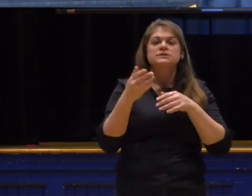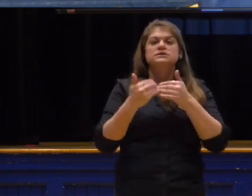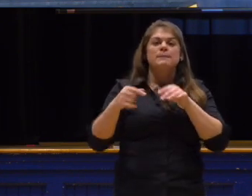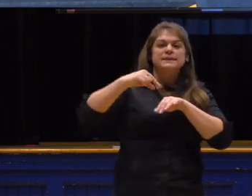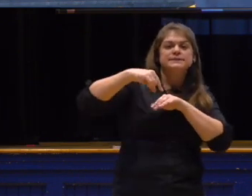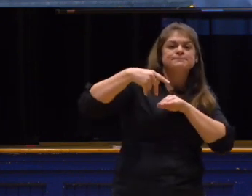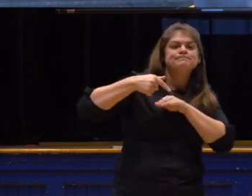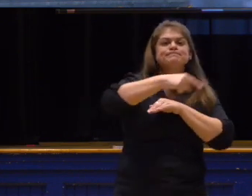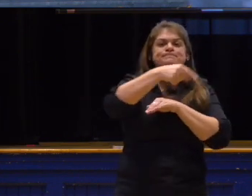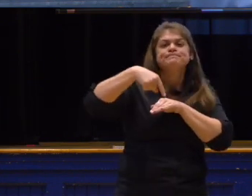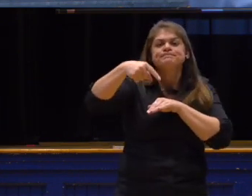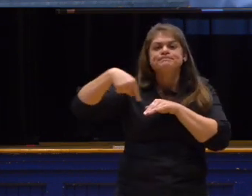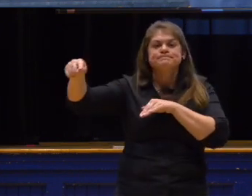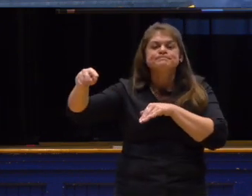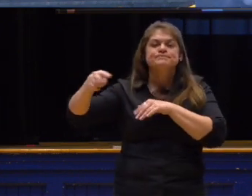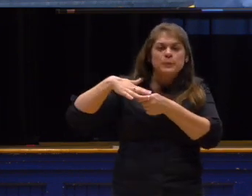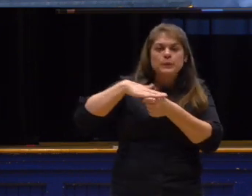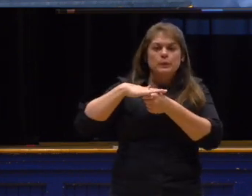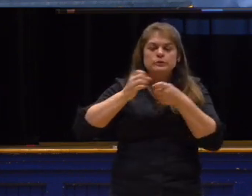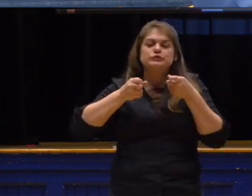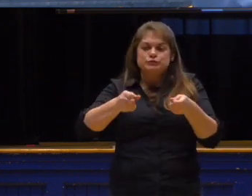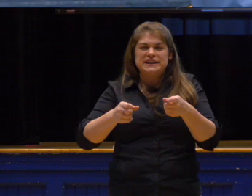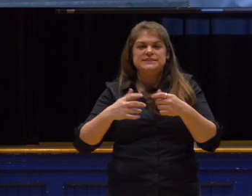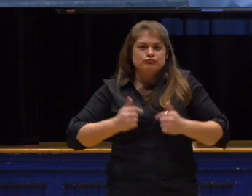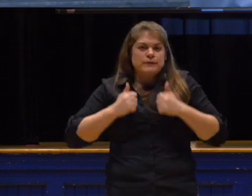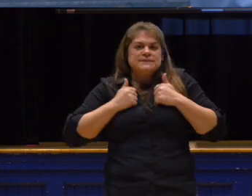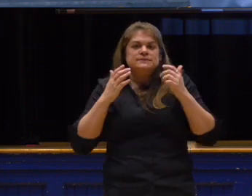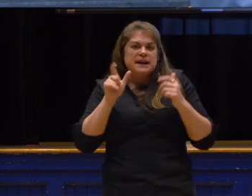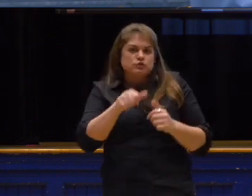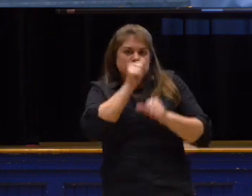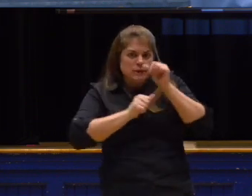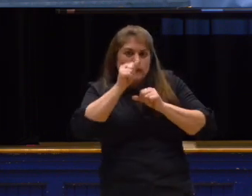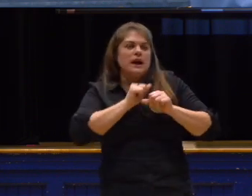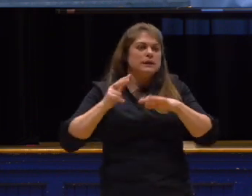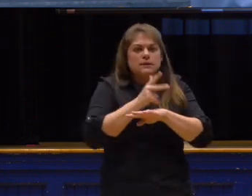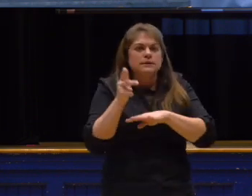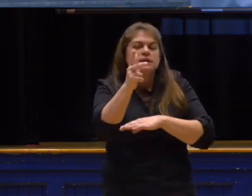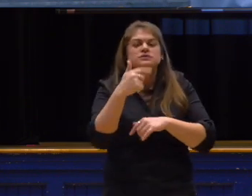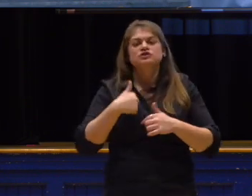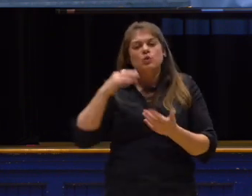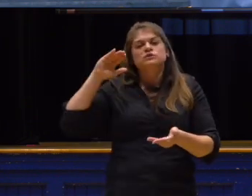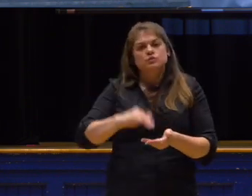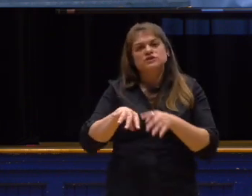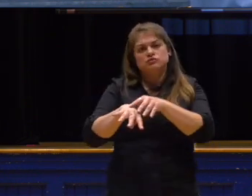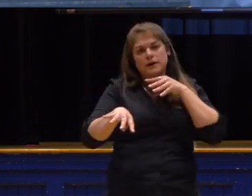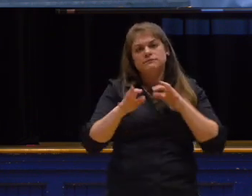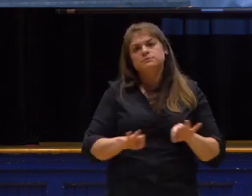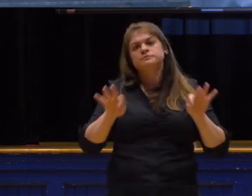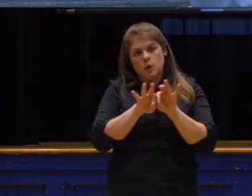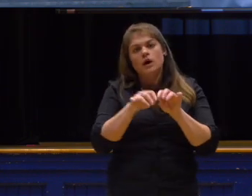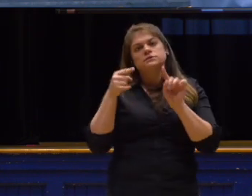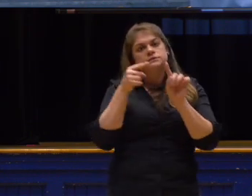have to deal with and the residents have to deal with. So getting rid of a lot of cut-through traffic is a big goal on this project. And as